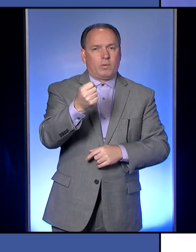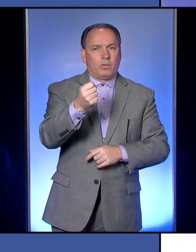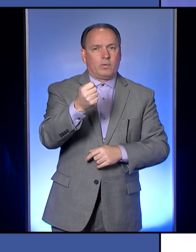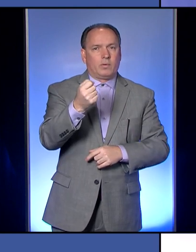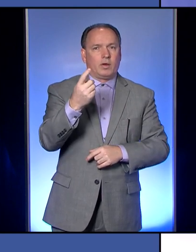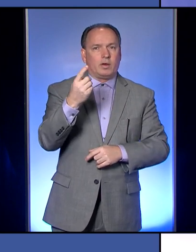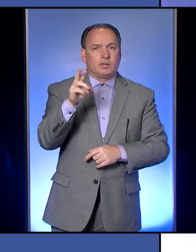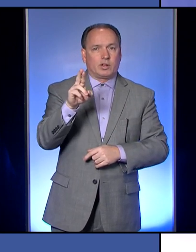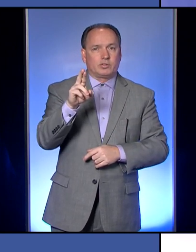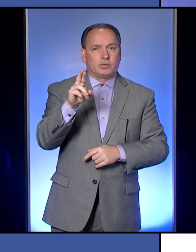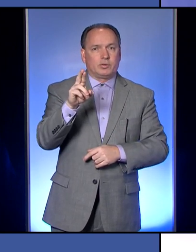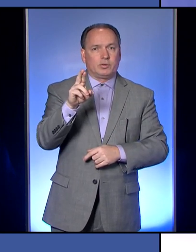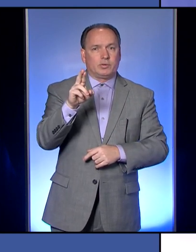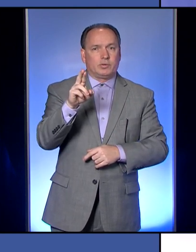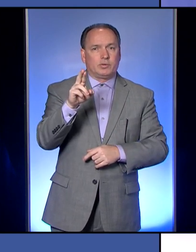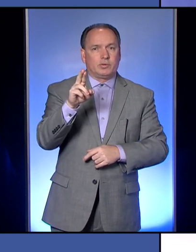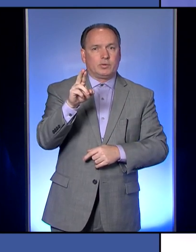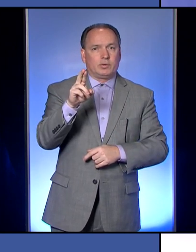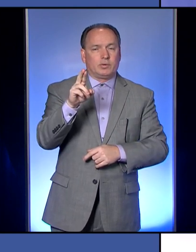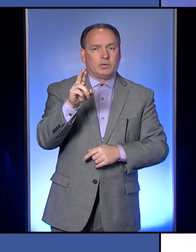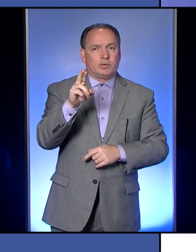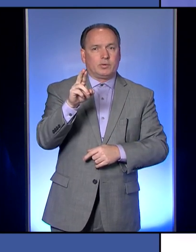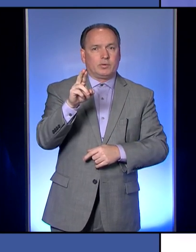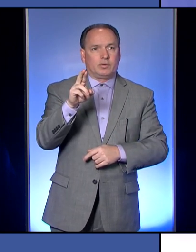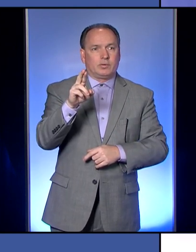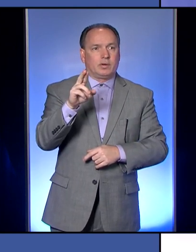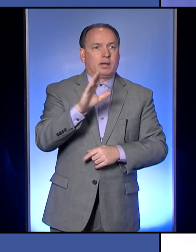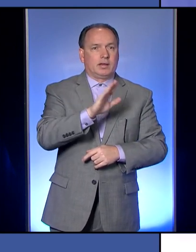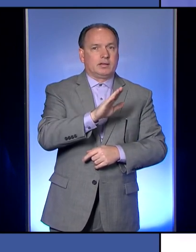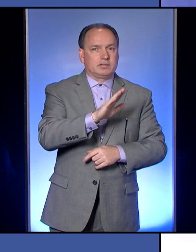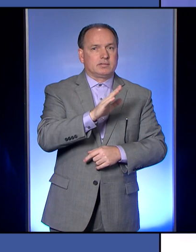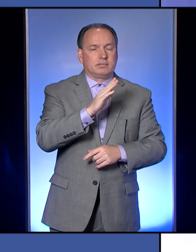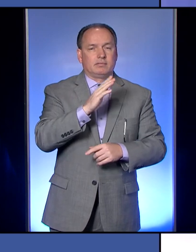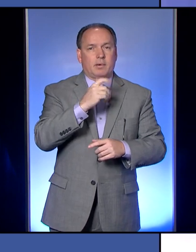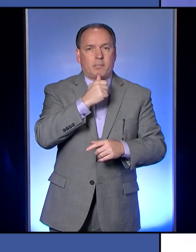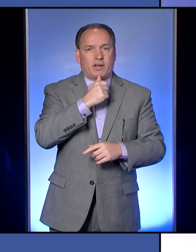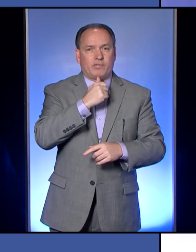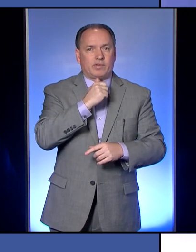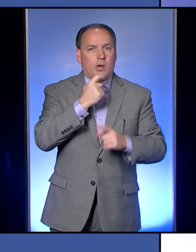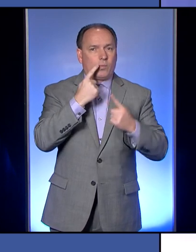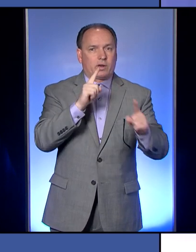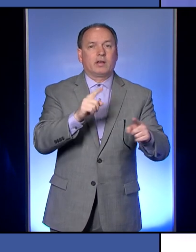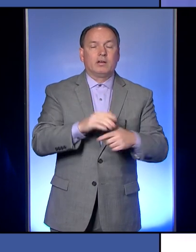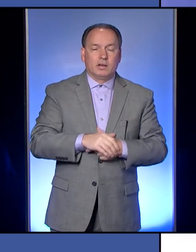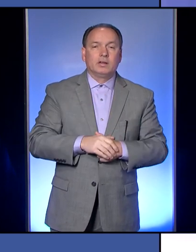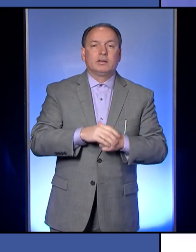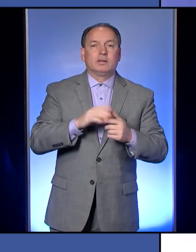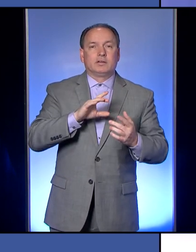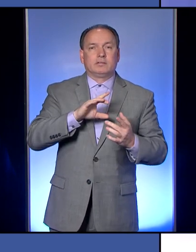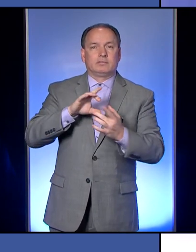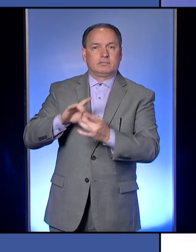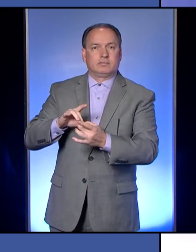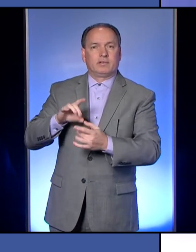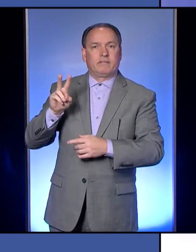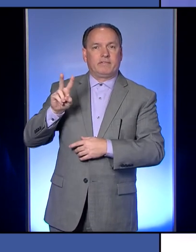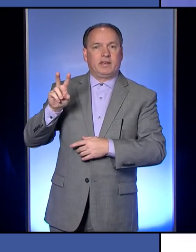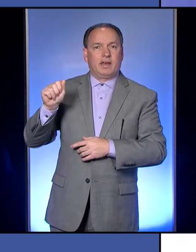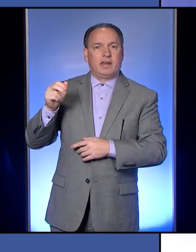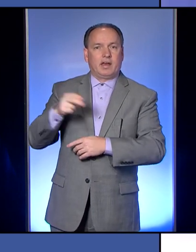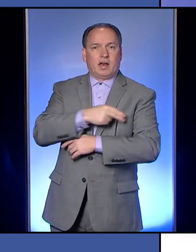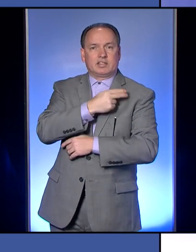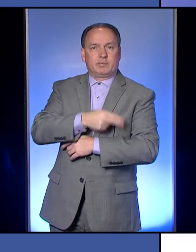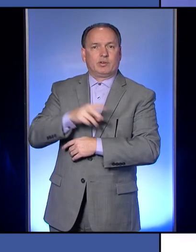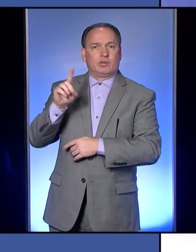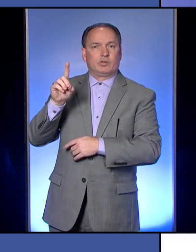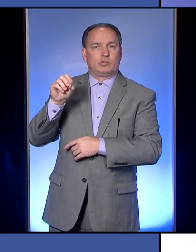Dr. Rubino's, Monsignor Rubino's mic is not working? It is not. Okay, let's go to Doreen Summers from the VA hospital, who's with